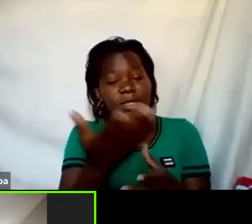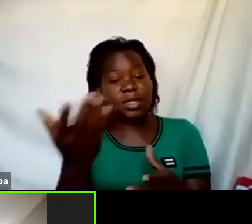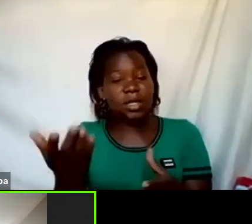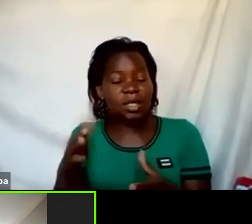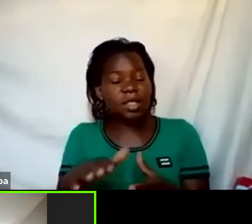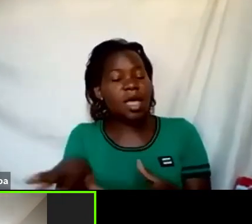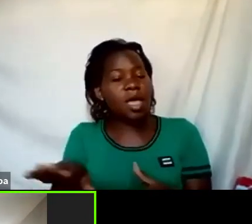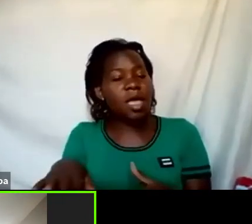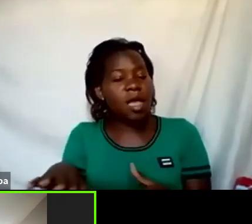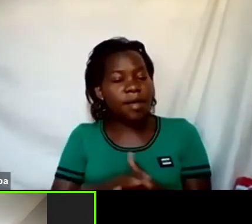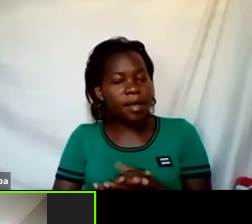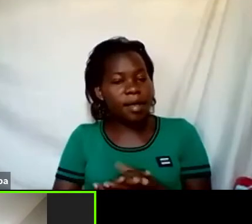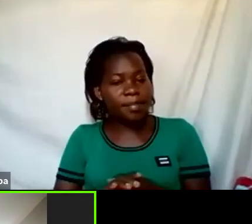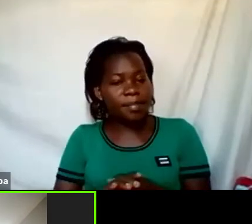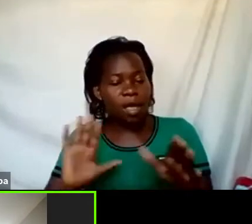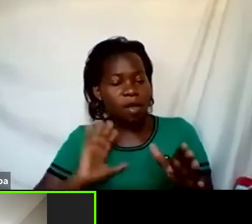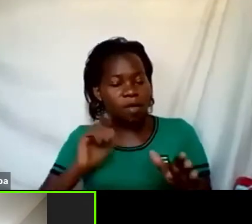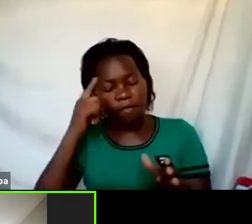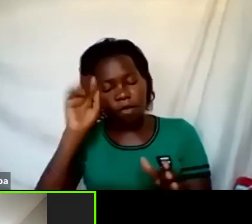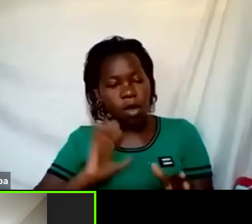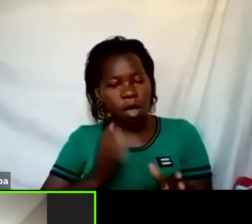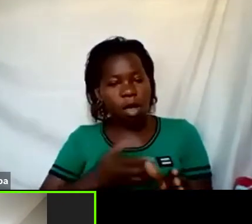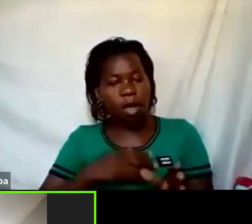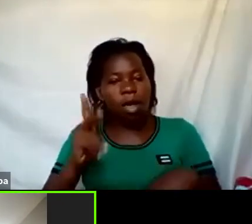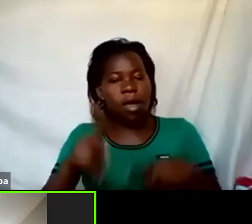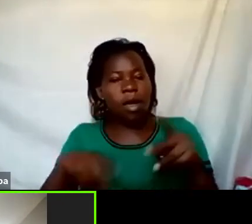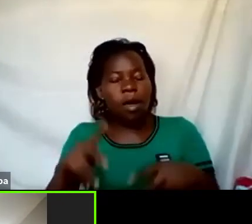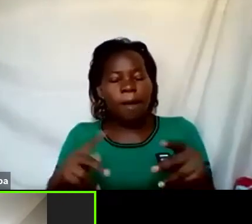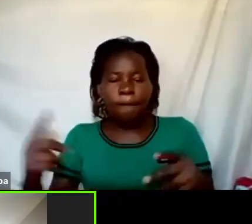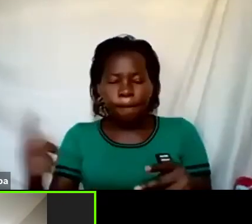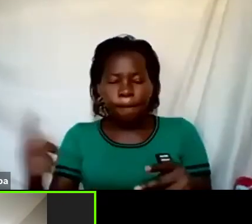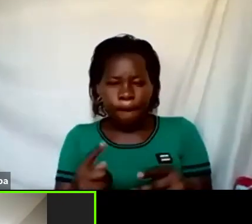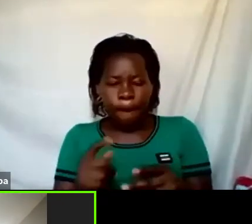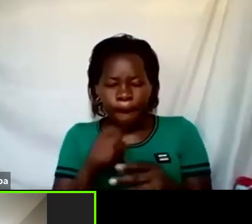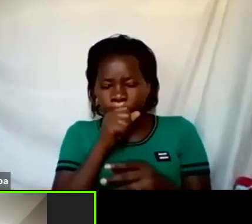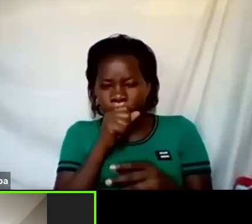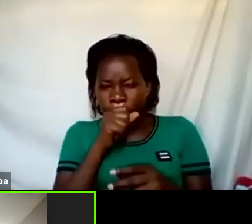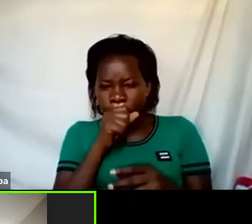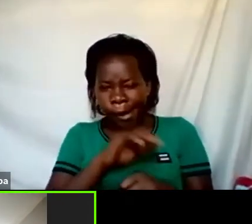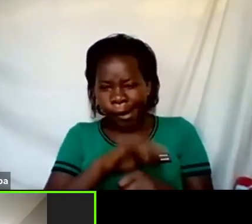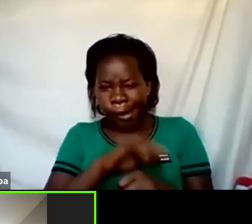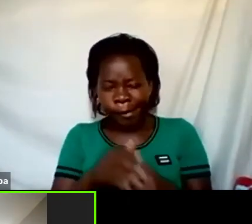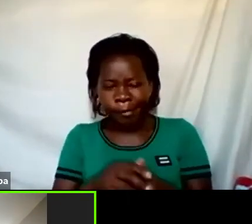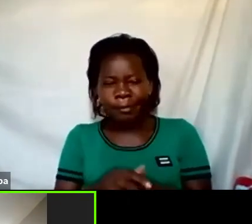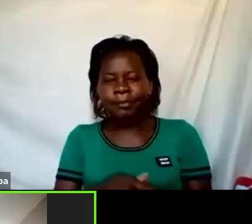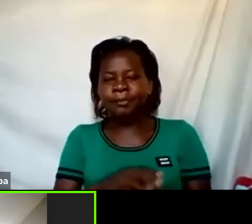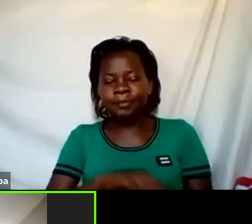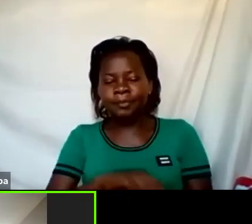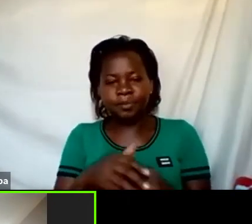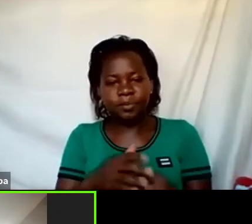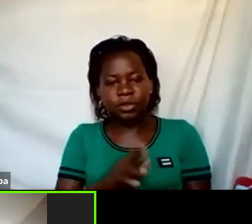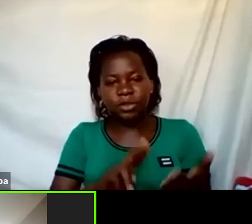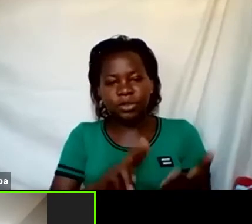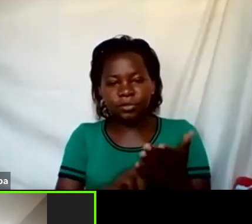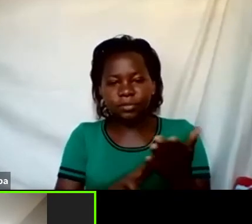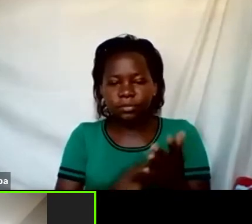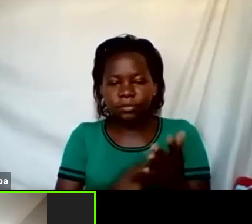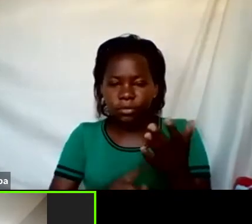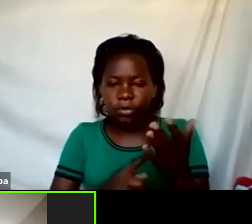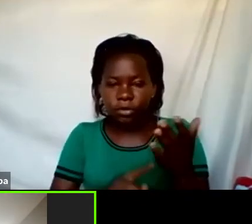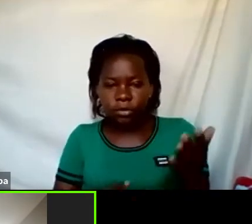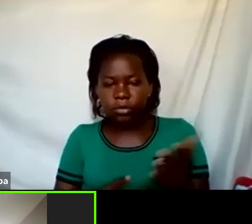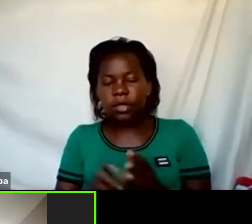space for our young people to be able to come into, manufacturing with innovation using technology and software? We'll